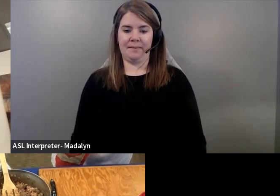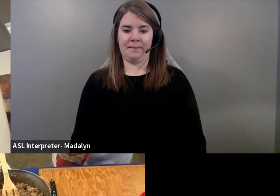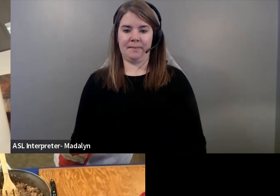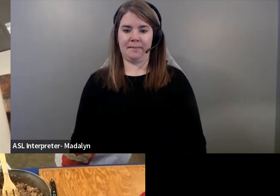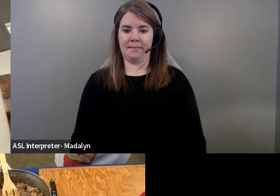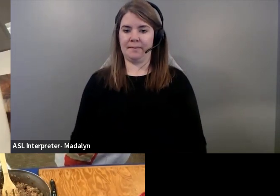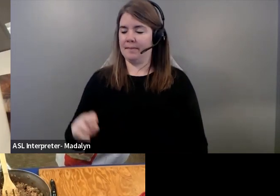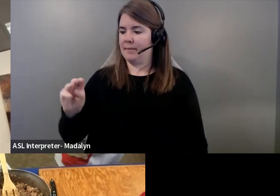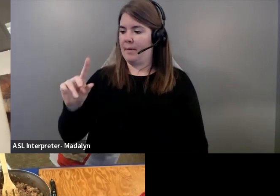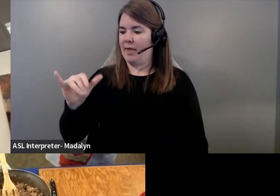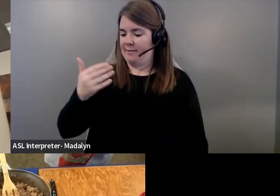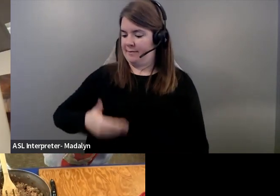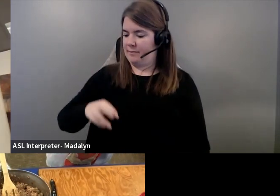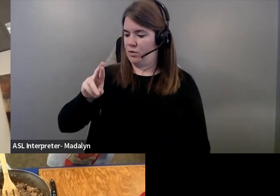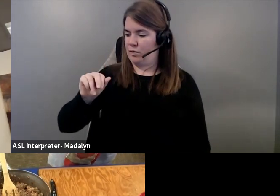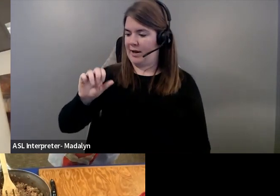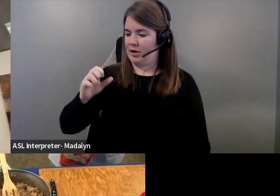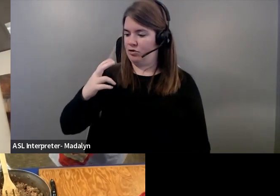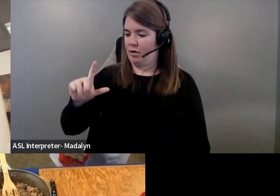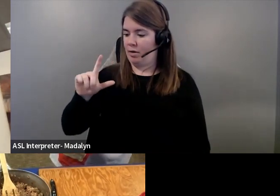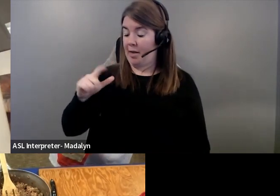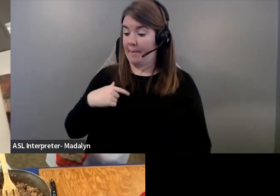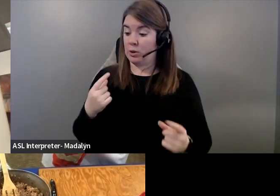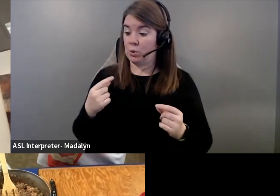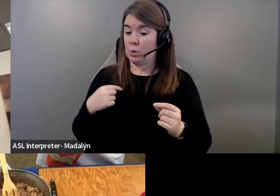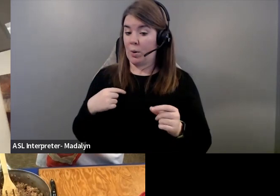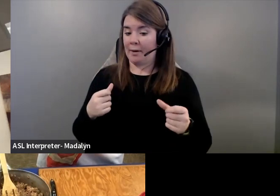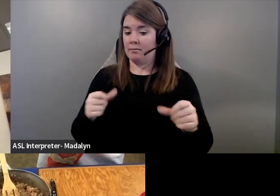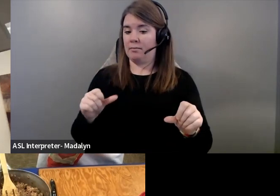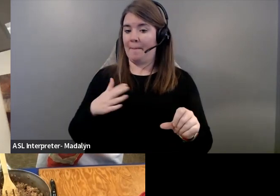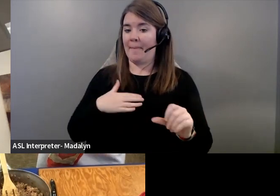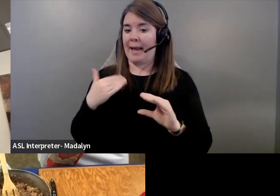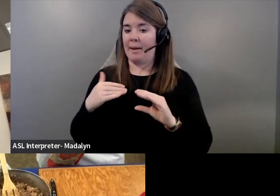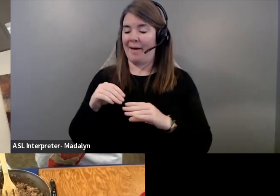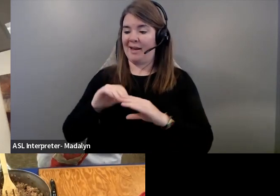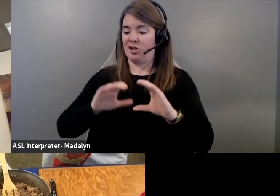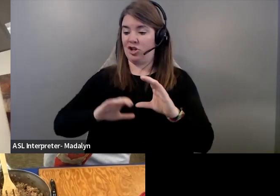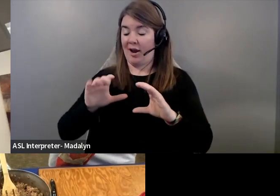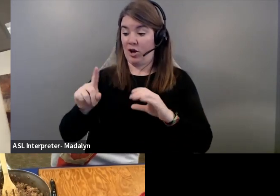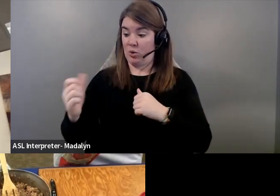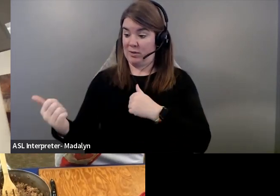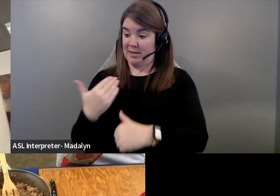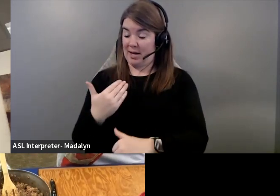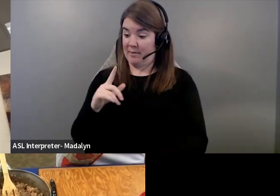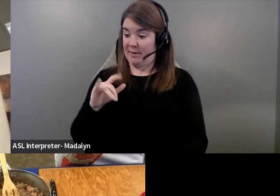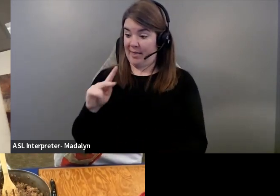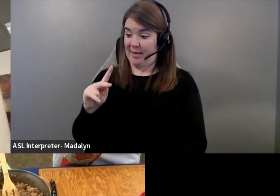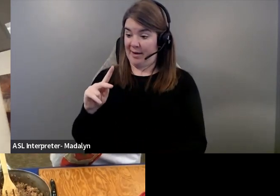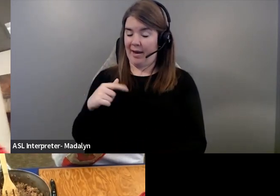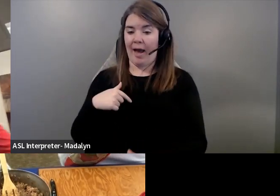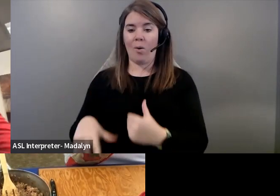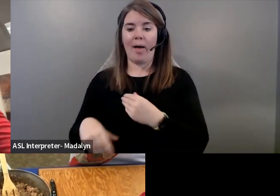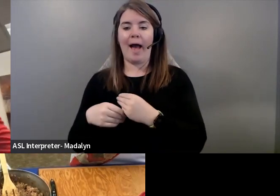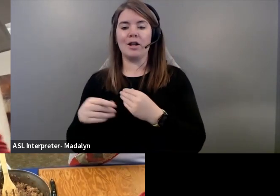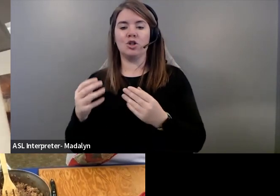Molly, this is Rachel. I'm going to put my email in the chat. If you send me the link to the tool, I will add it to the